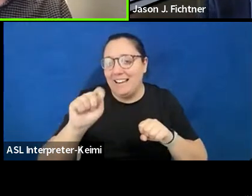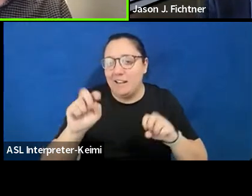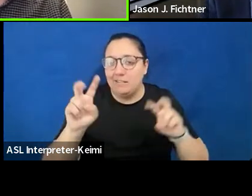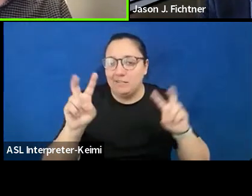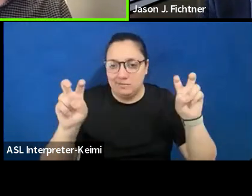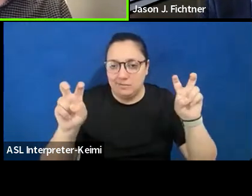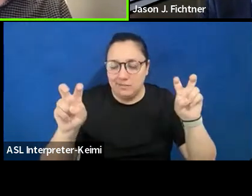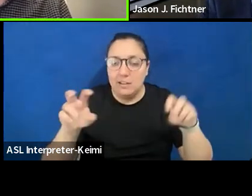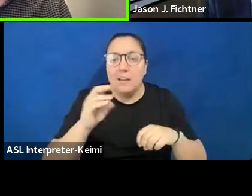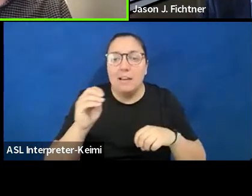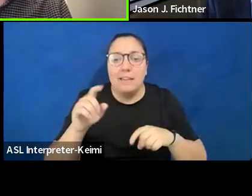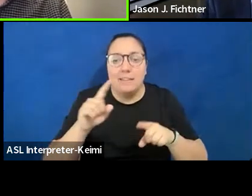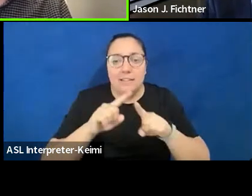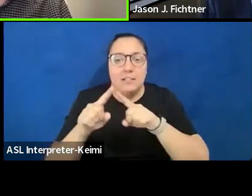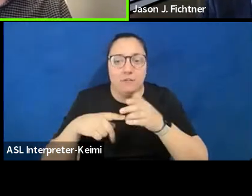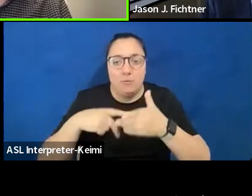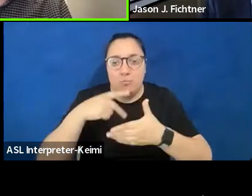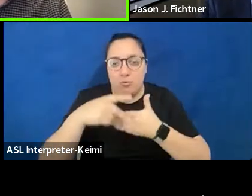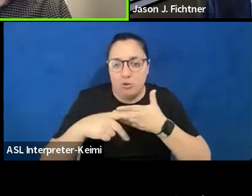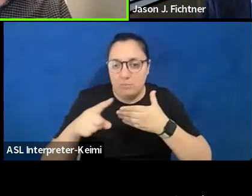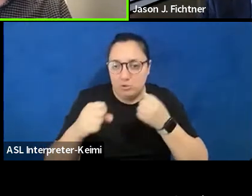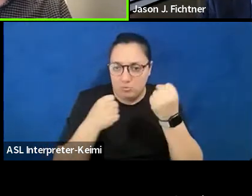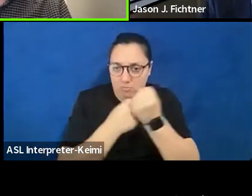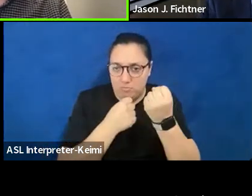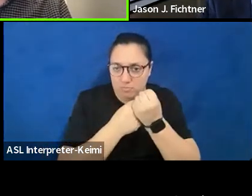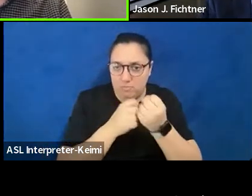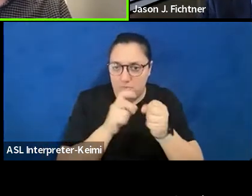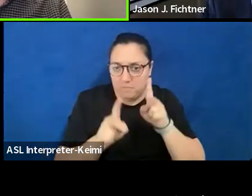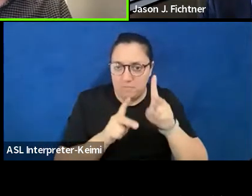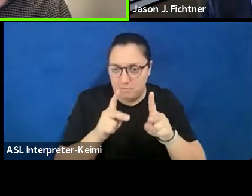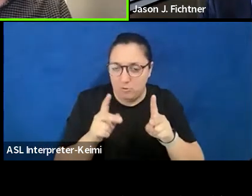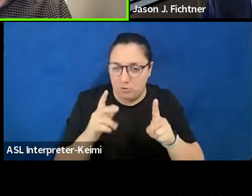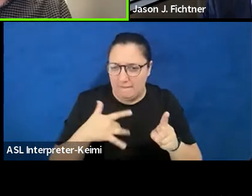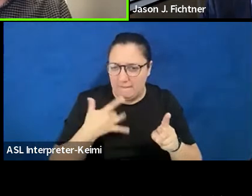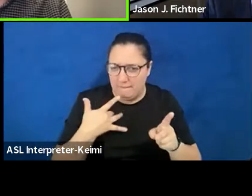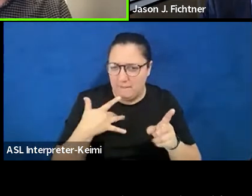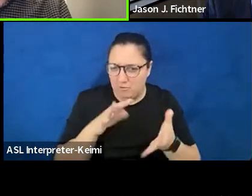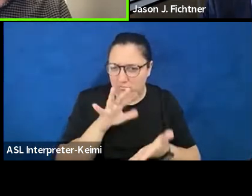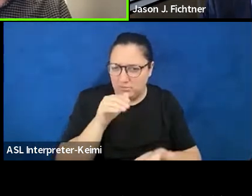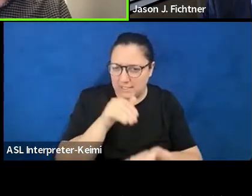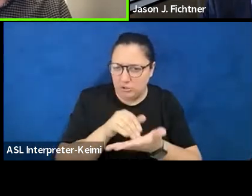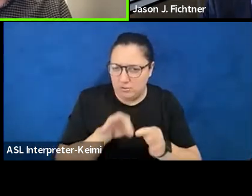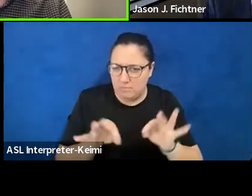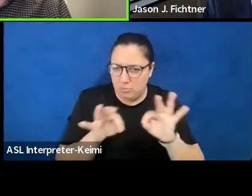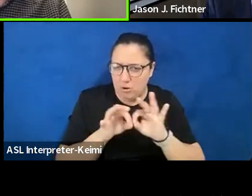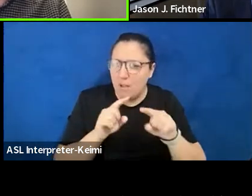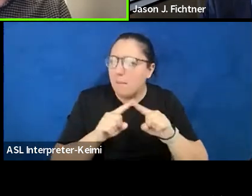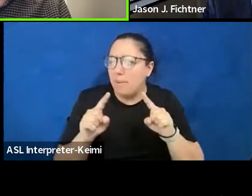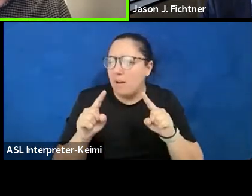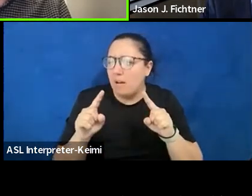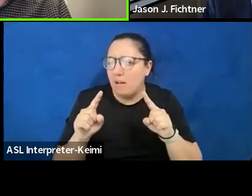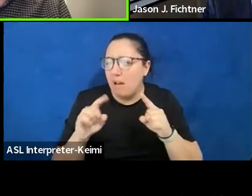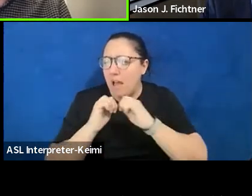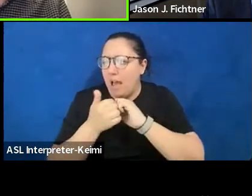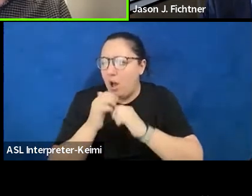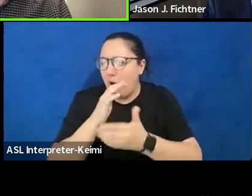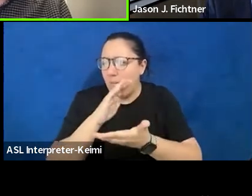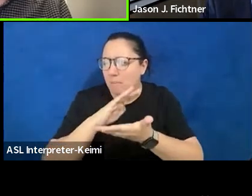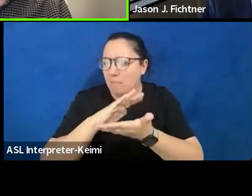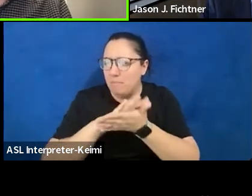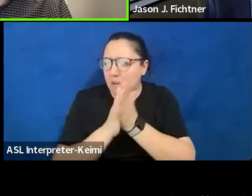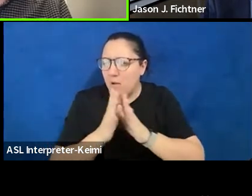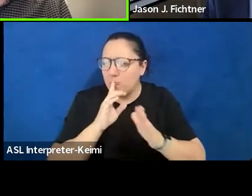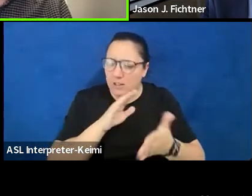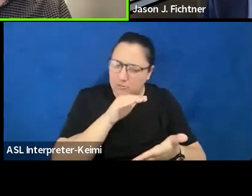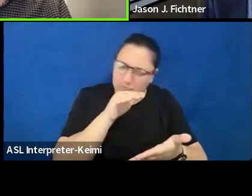affect the people you're advocating for? It seems pretty central, but how has it become such a sort of central part of their lives and